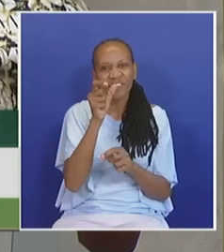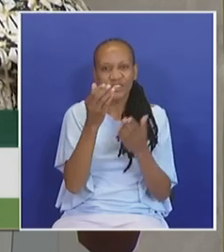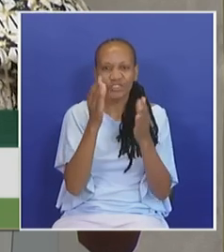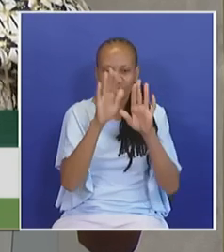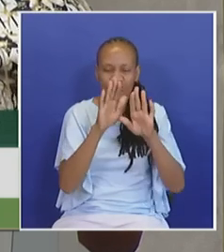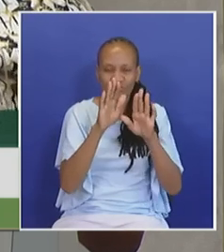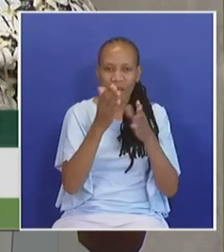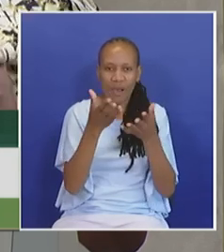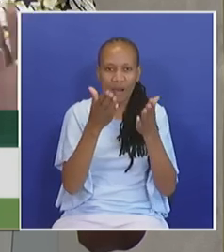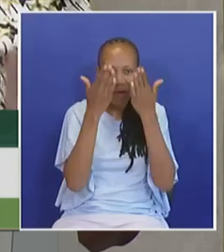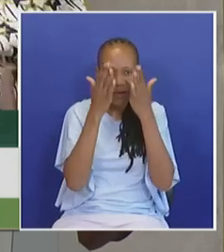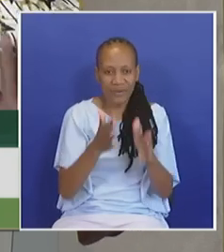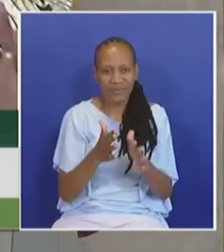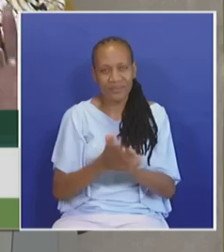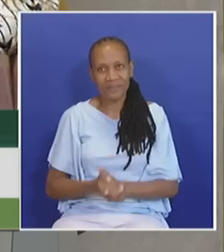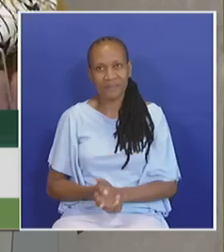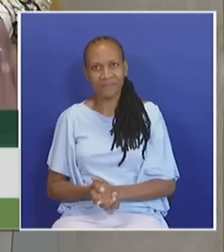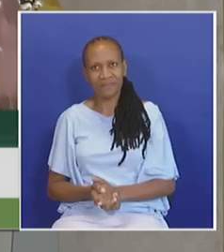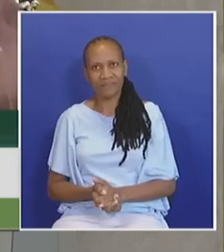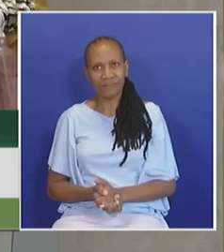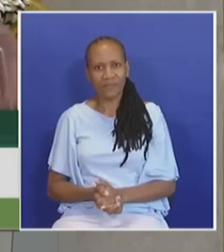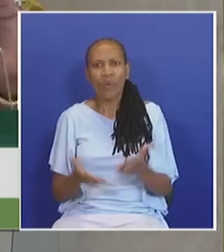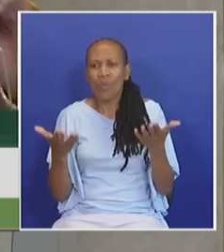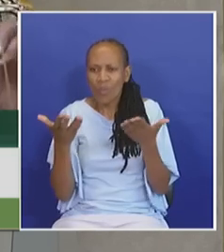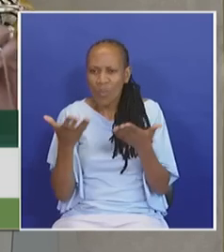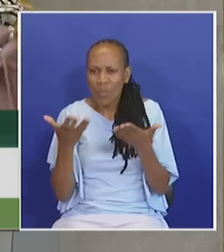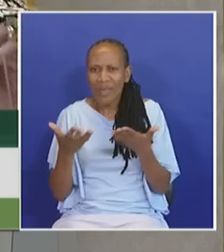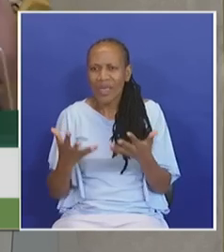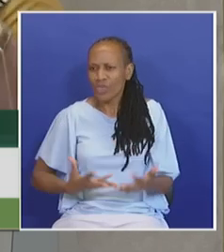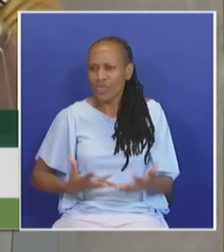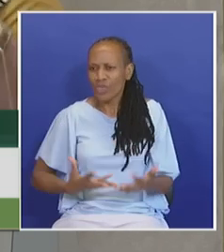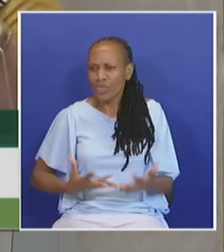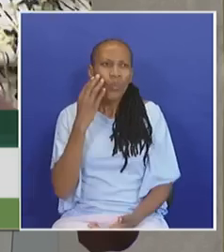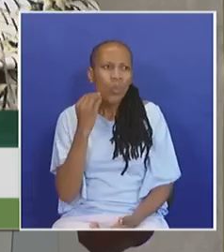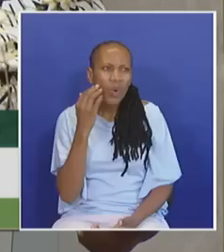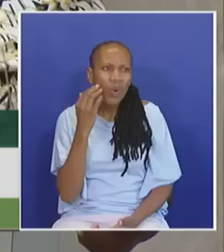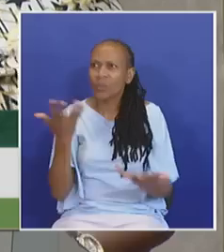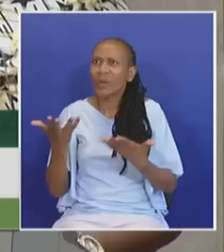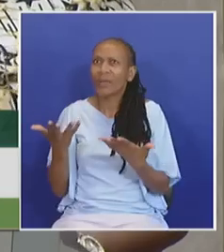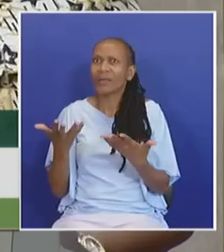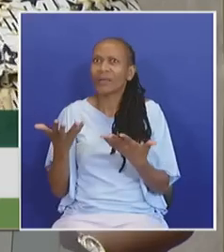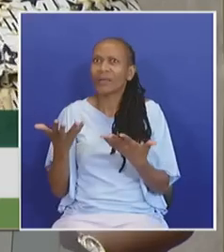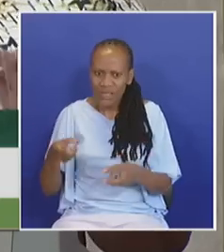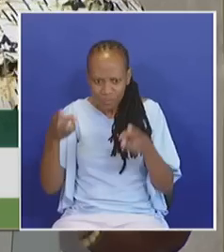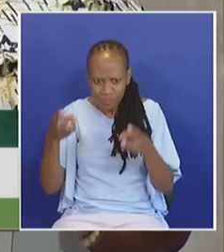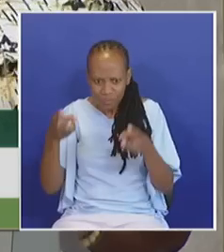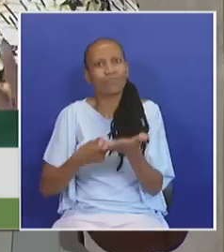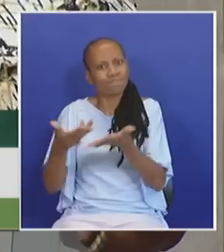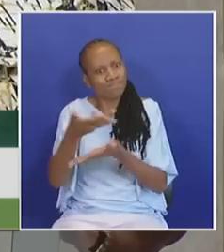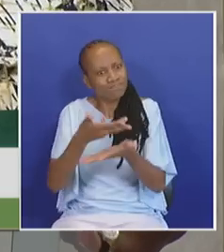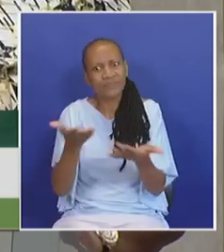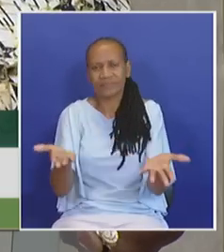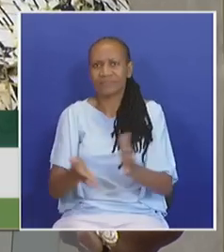debate on racism. Where are the young white people to listen to this debate and the ills